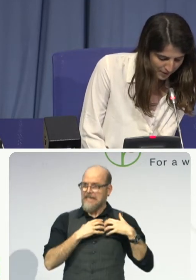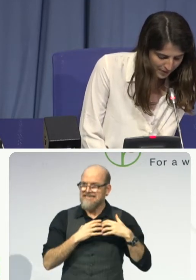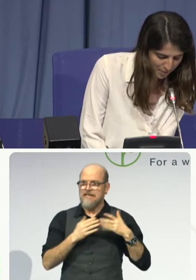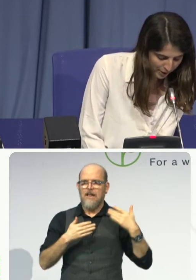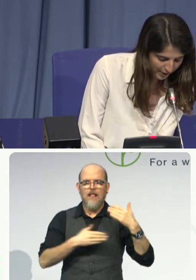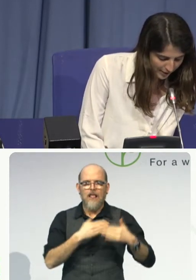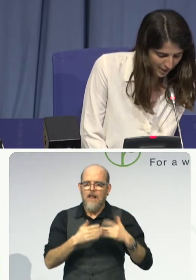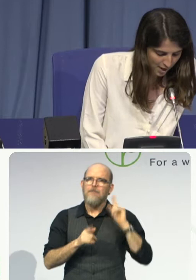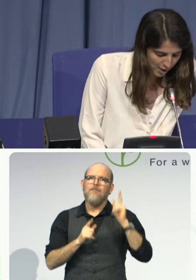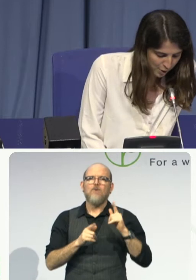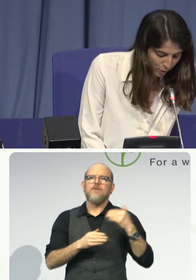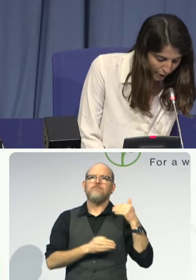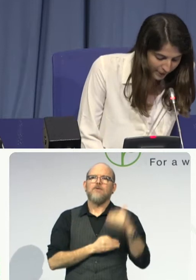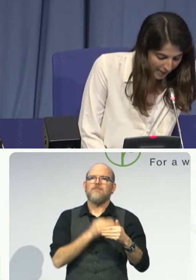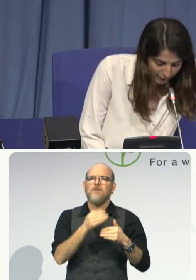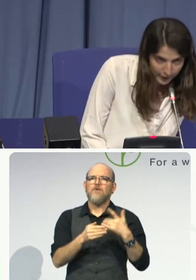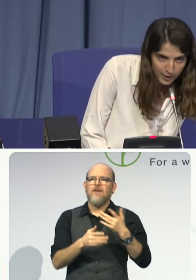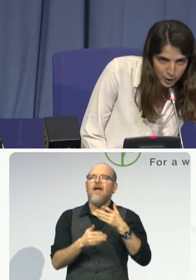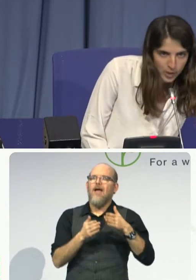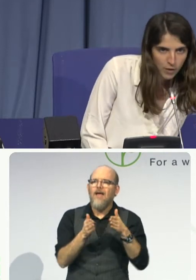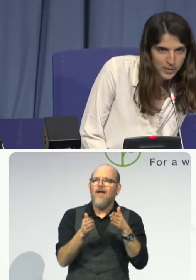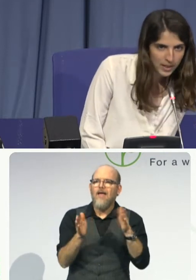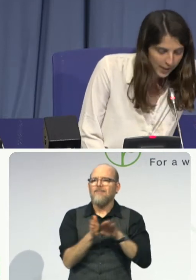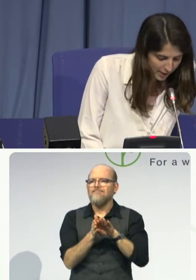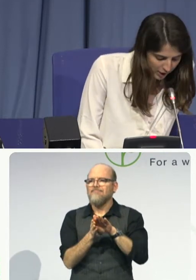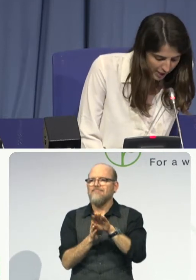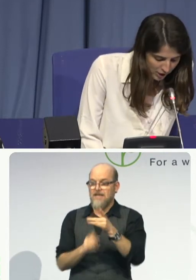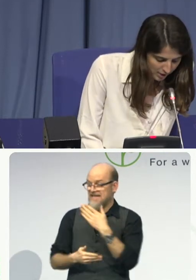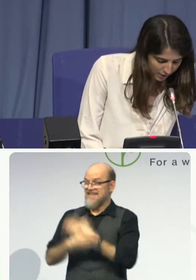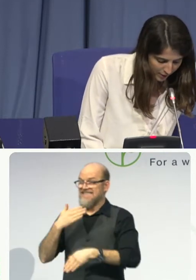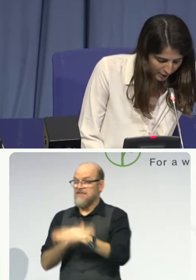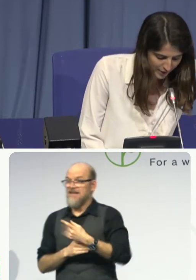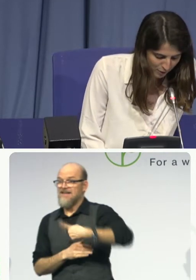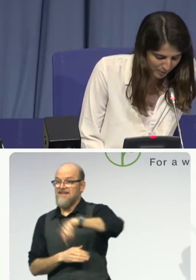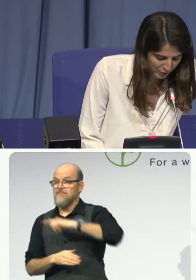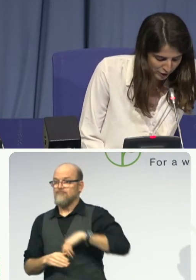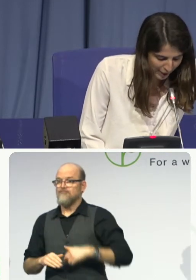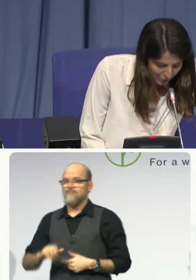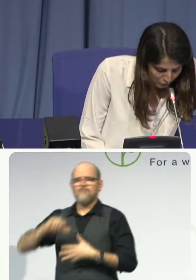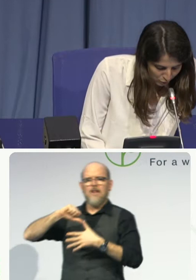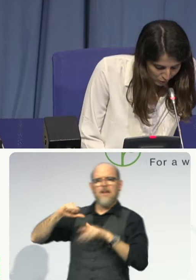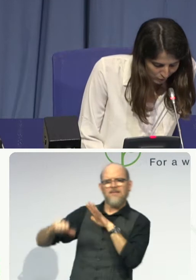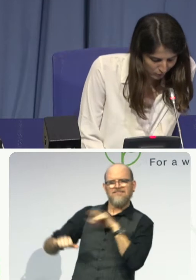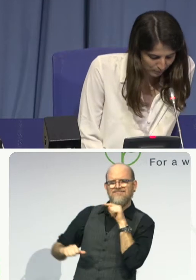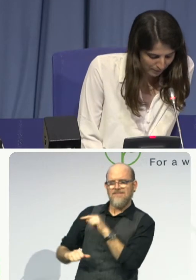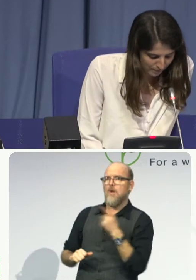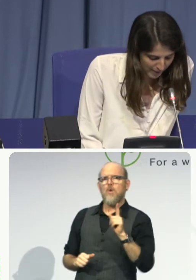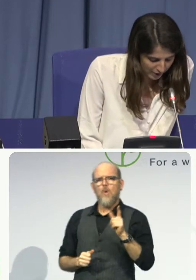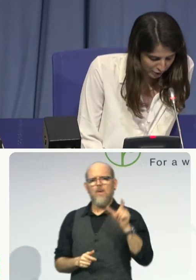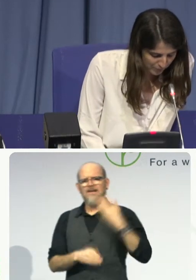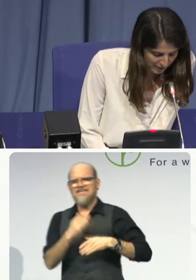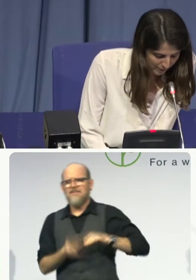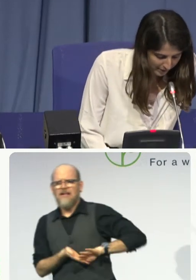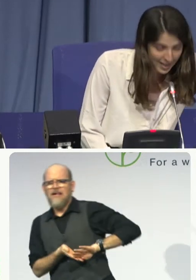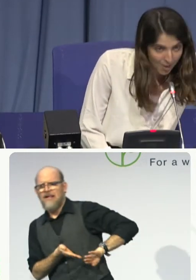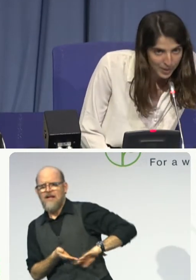People with disabilities are no longer entirely excluded from receiving an education. There is now a special education school. Many